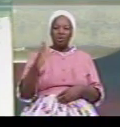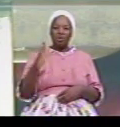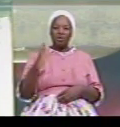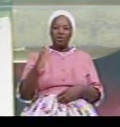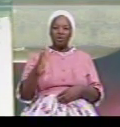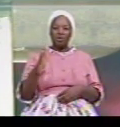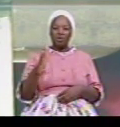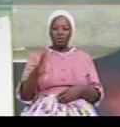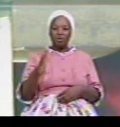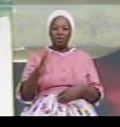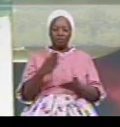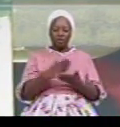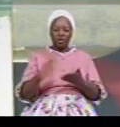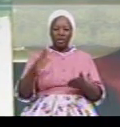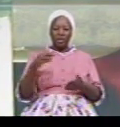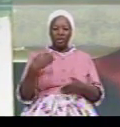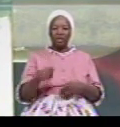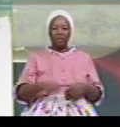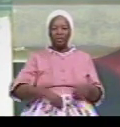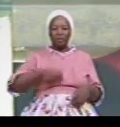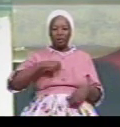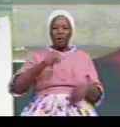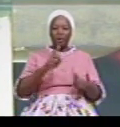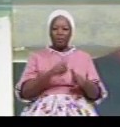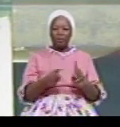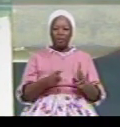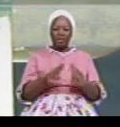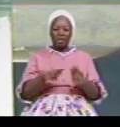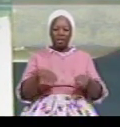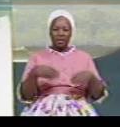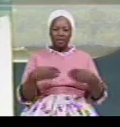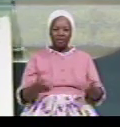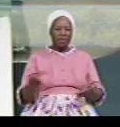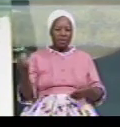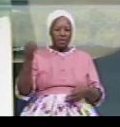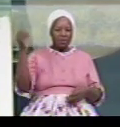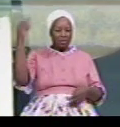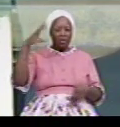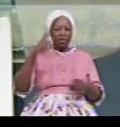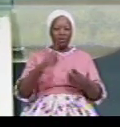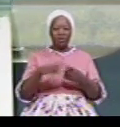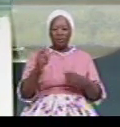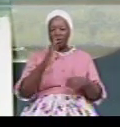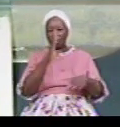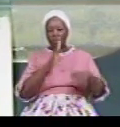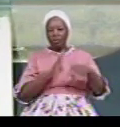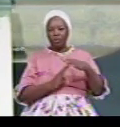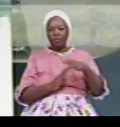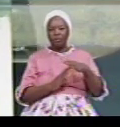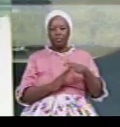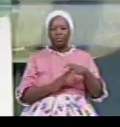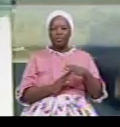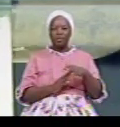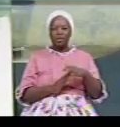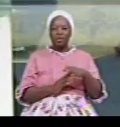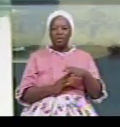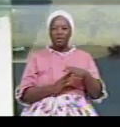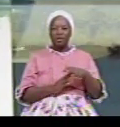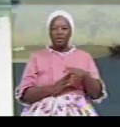the proud, but giveth grace unto the humble.